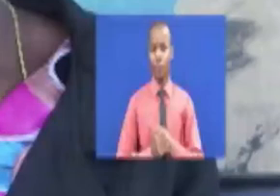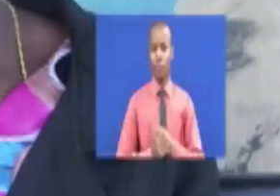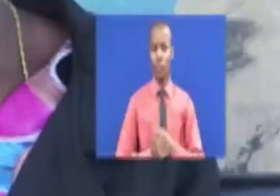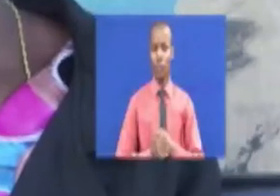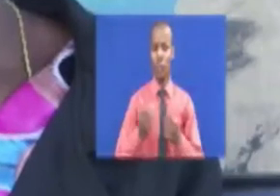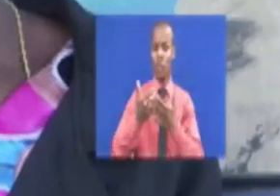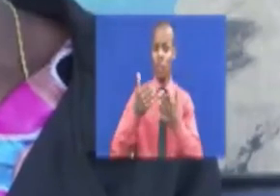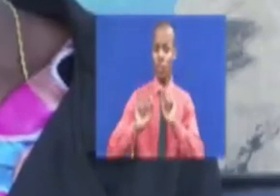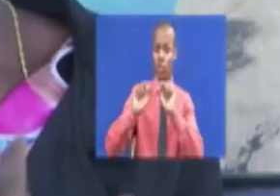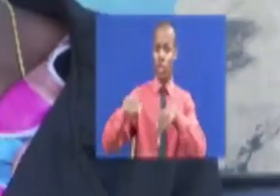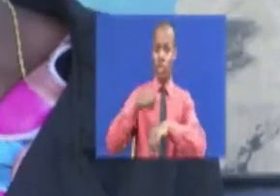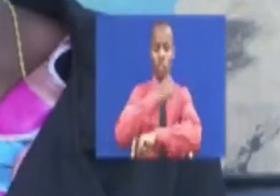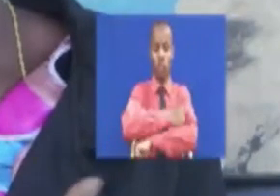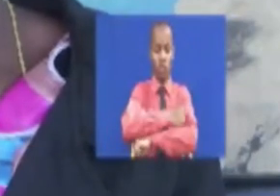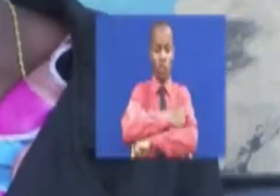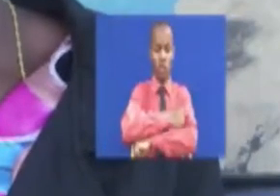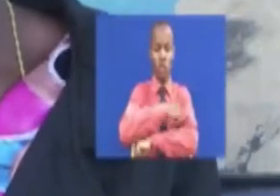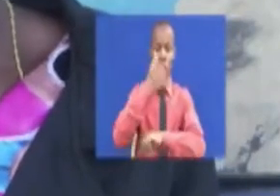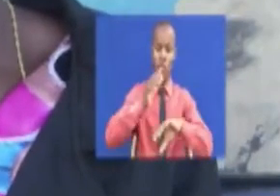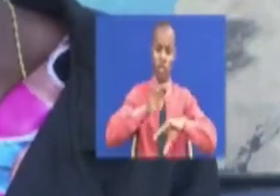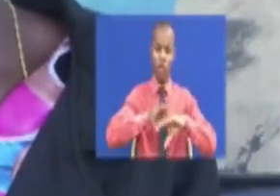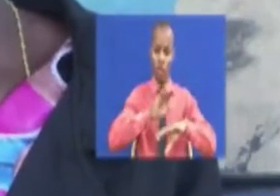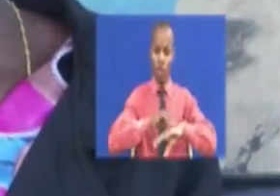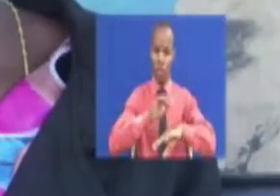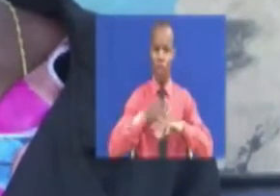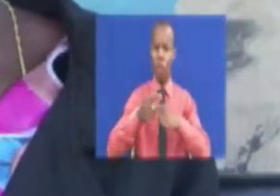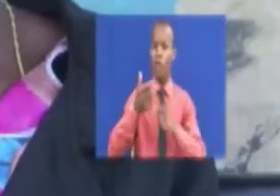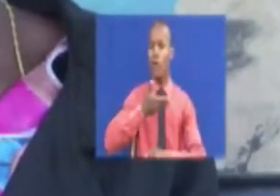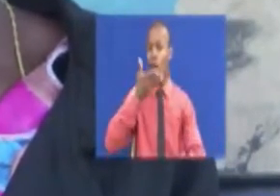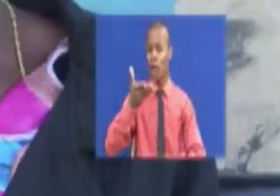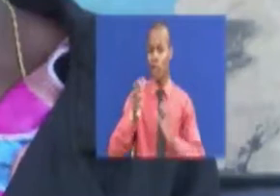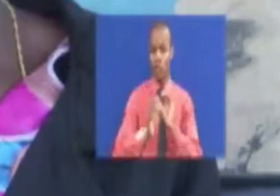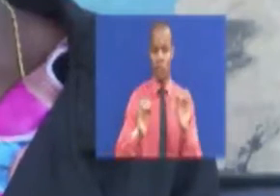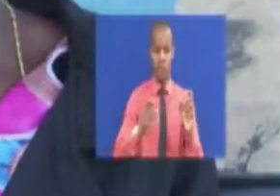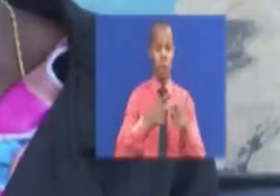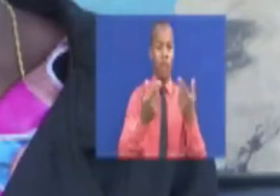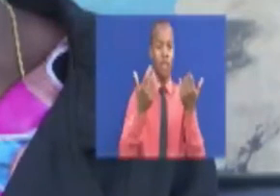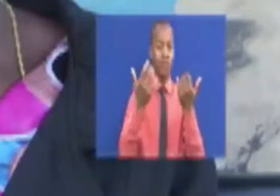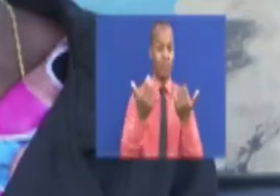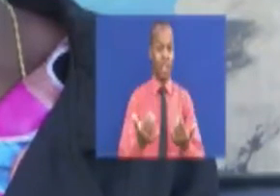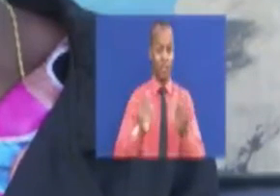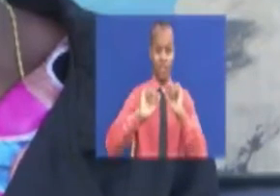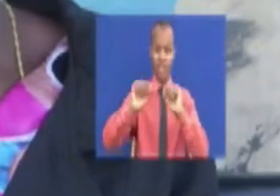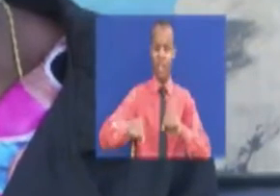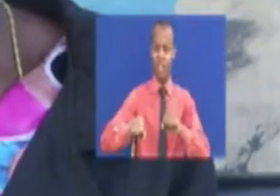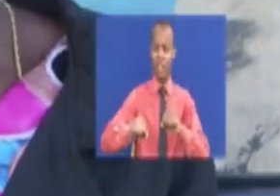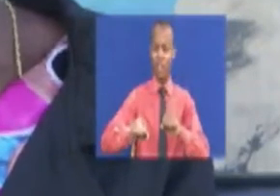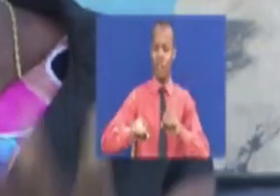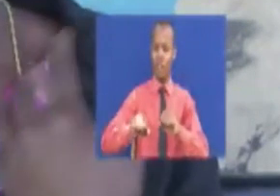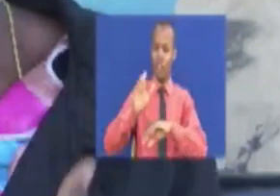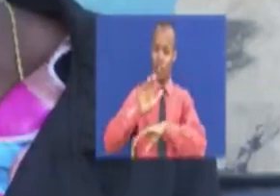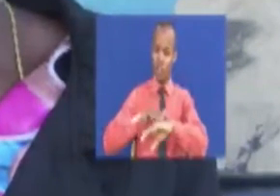ulikuwa unamuita, hakuwa akitika, hakuwa anarespond. But sasa ukimuita John, anakuangalia na